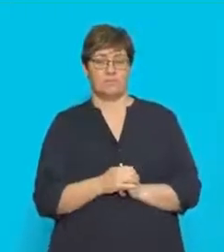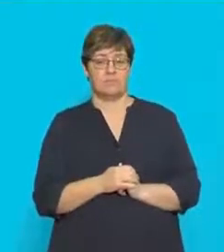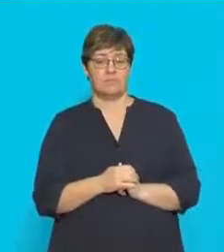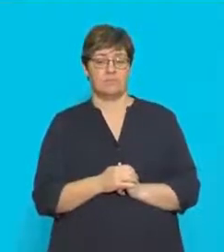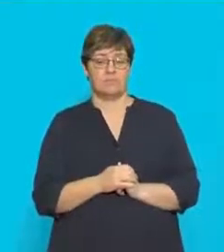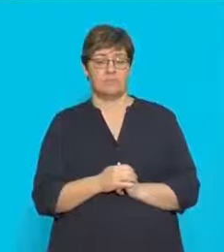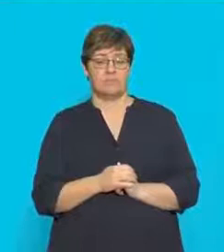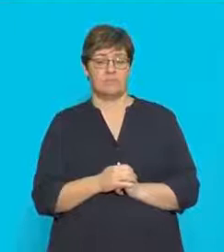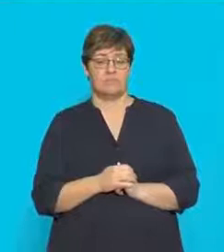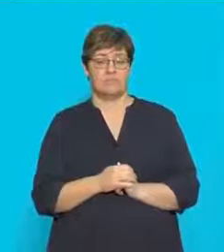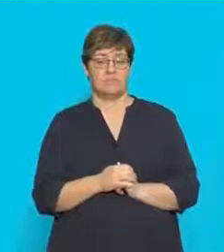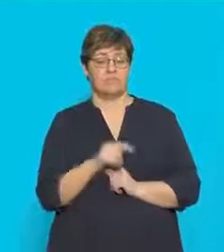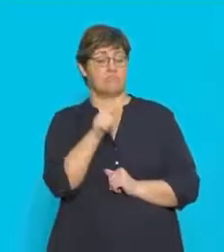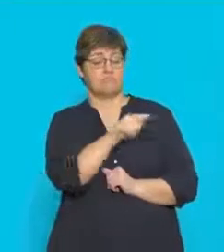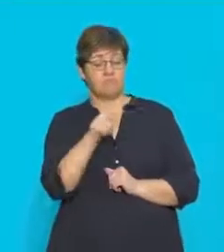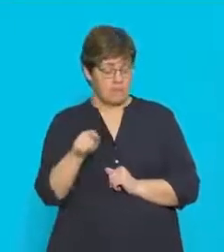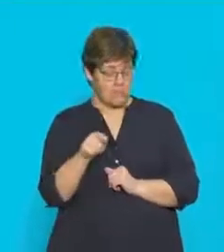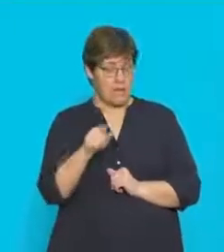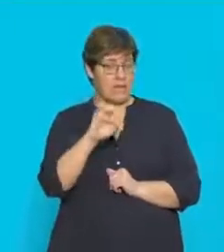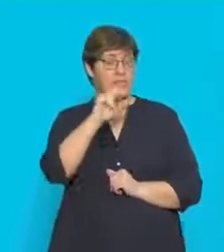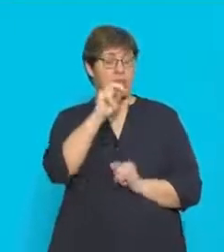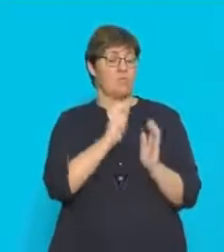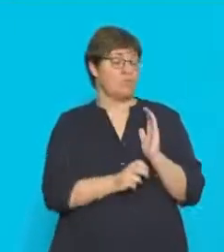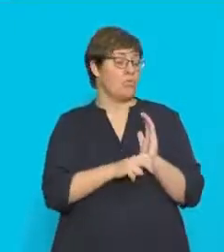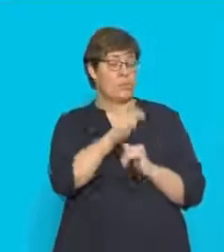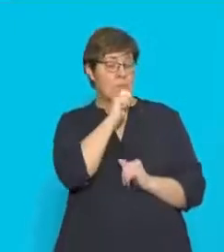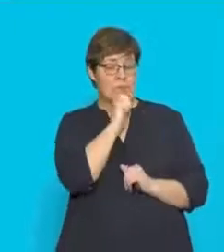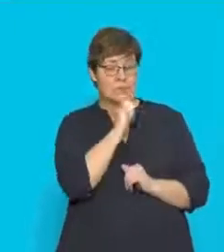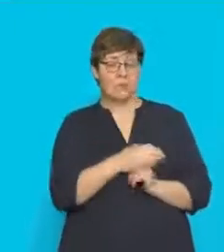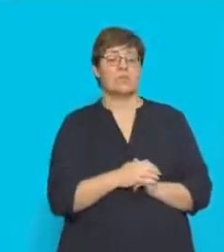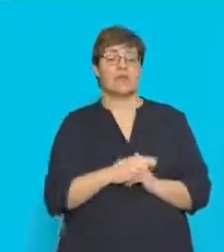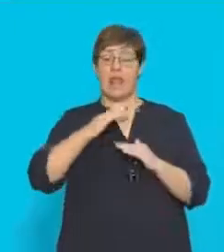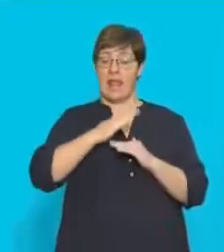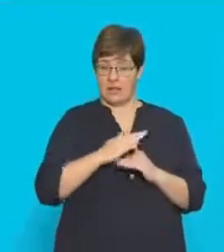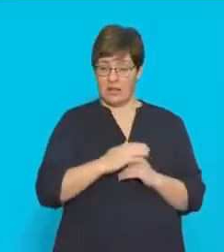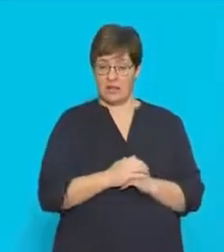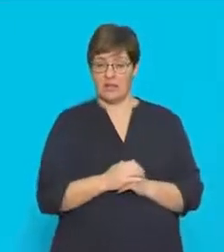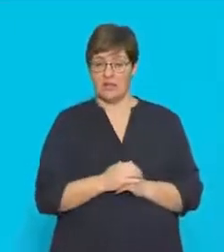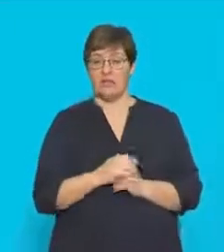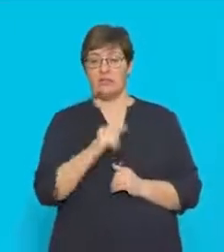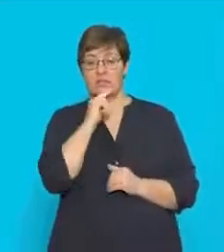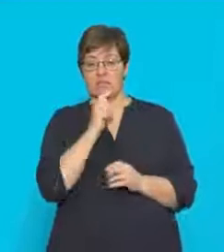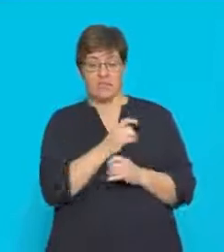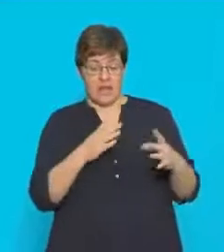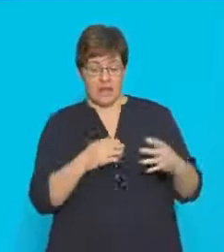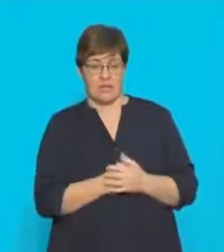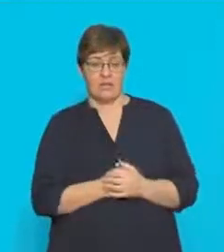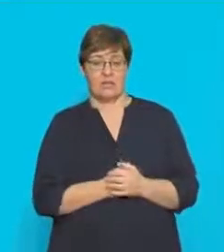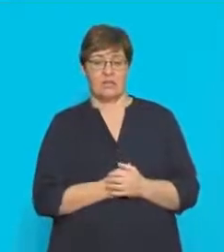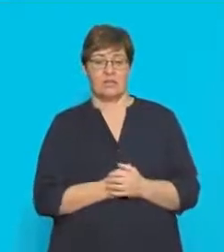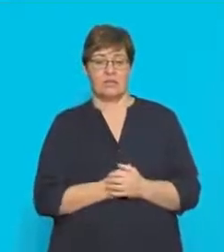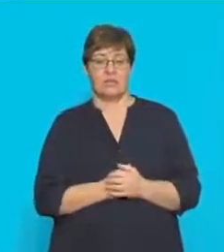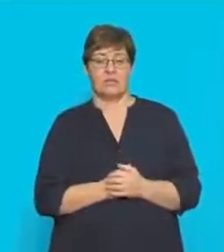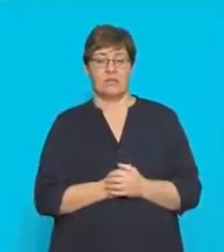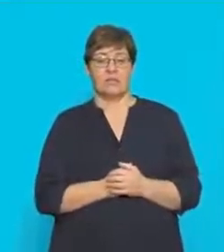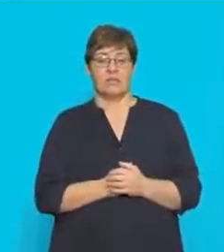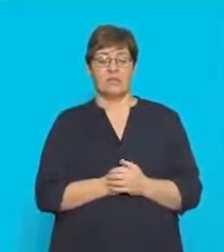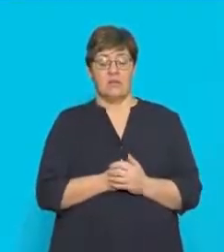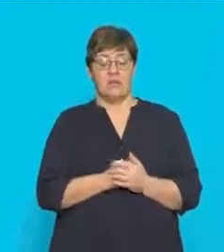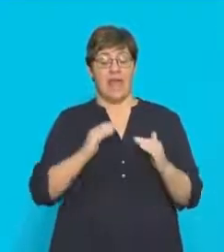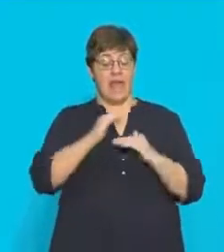Right. Which version of the sine rule? Again, because we're finding an angle, we're going to start off with the version of the sine rule that has the angles on